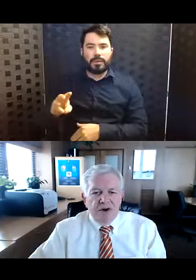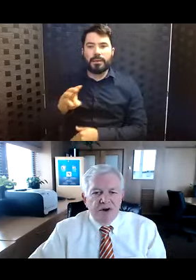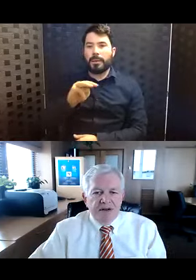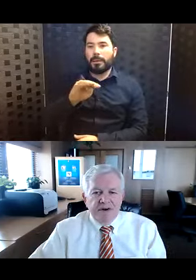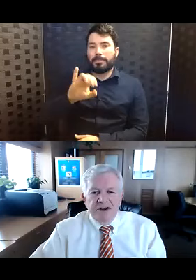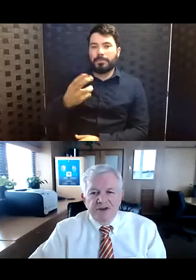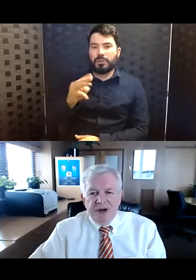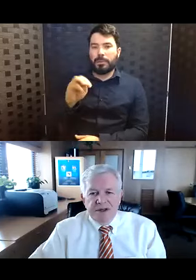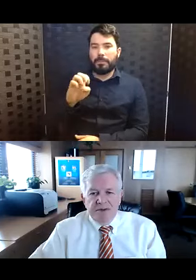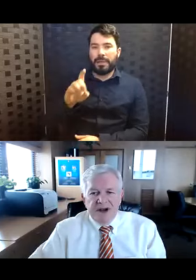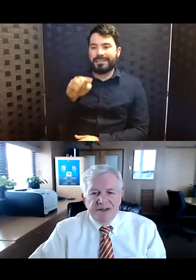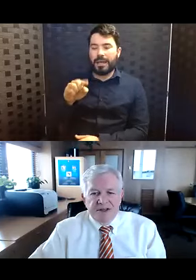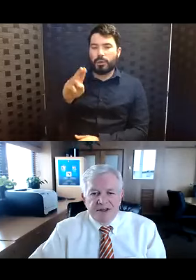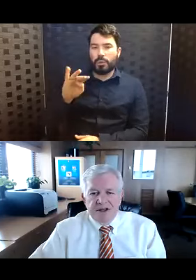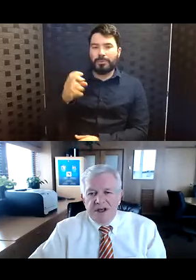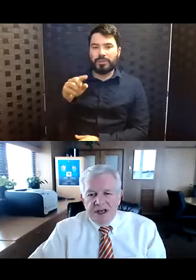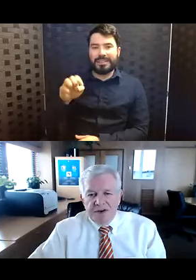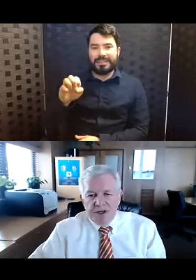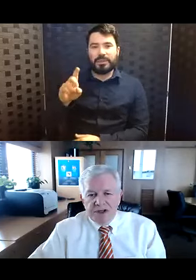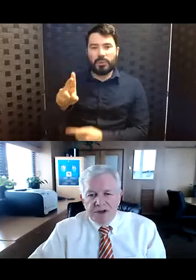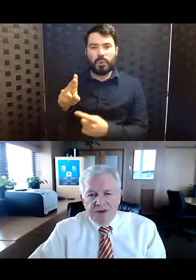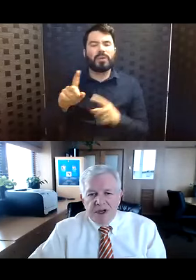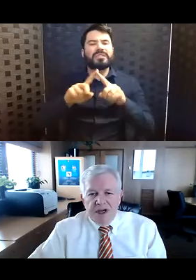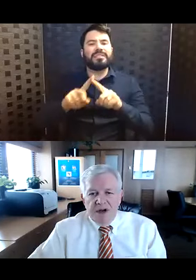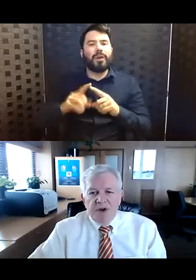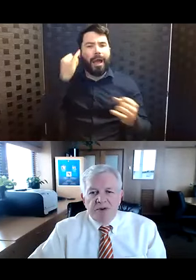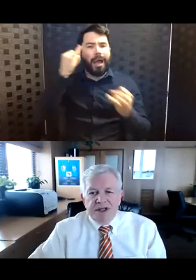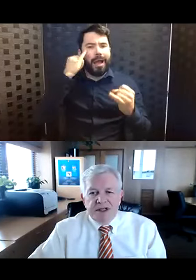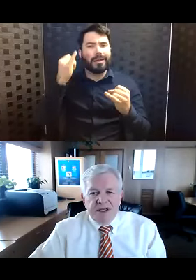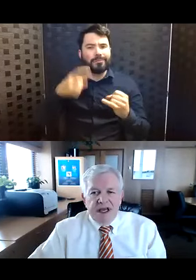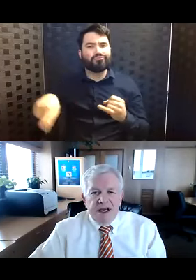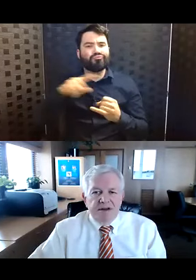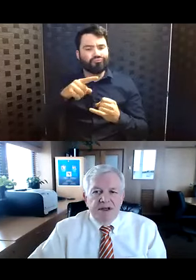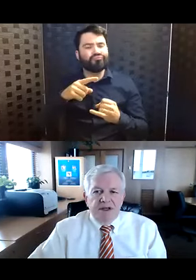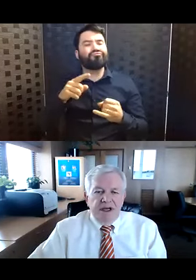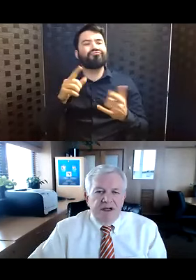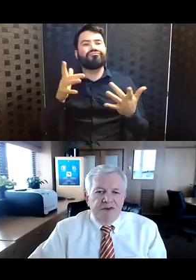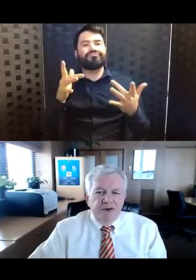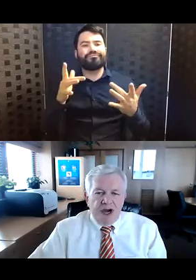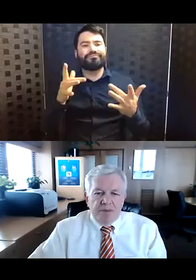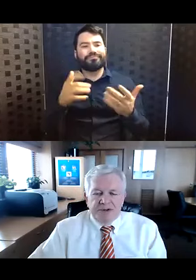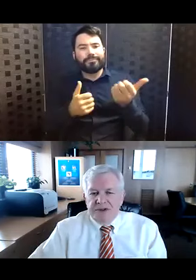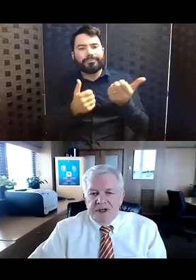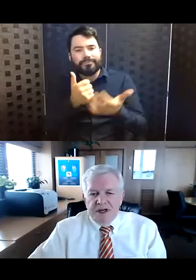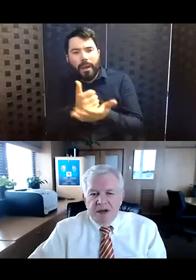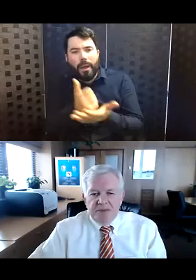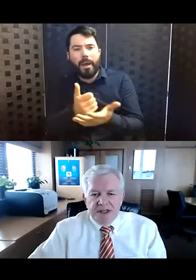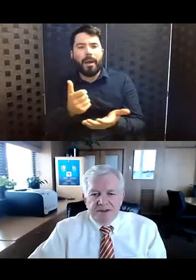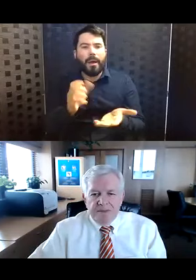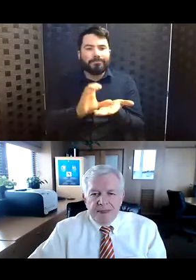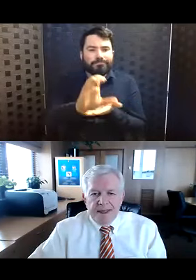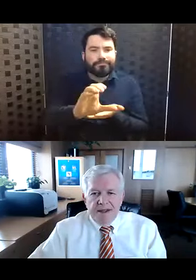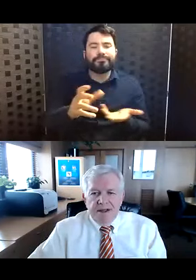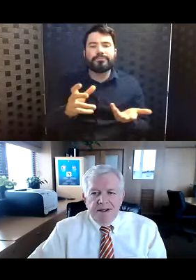giving.medicine.umich.edu, to learn about various ways to provide assistance if you wish to. And we will send this link out in future